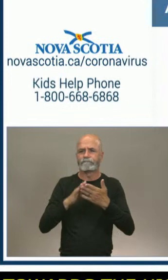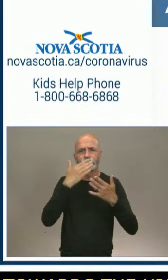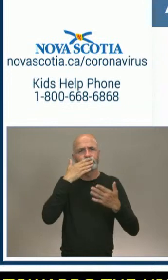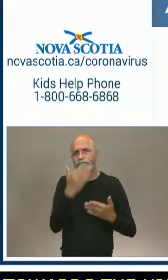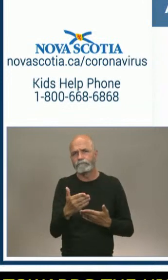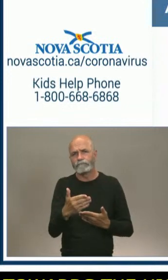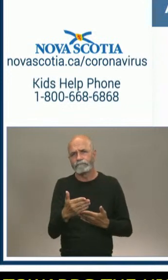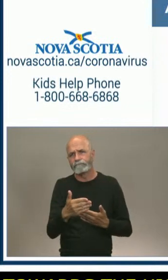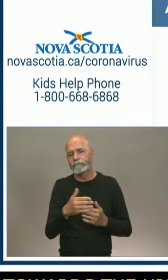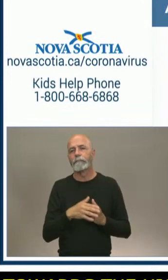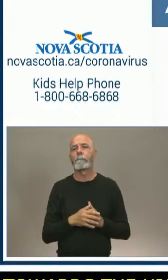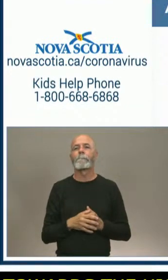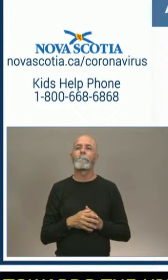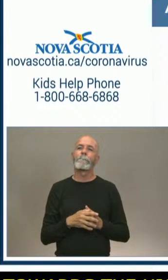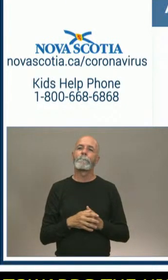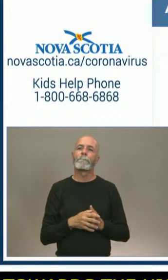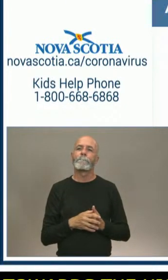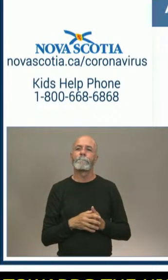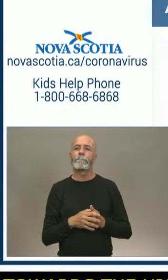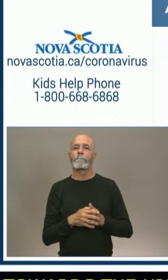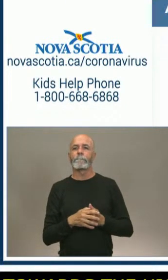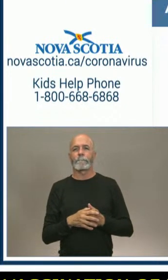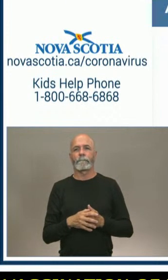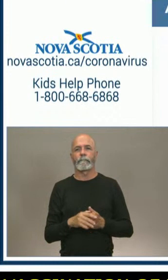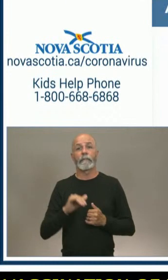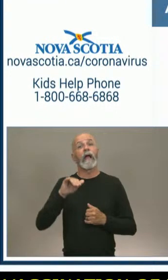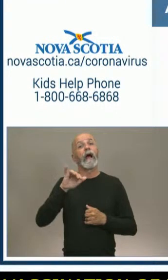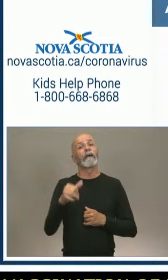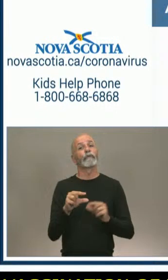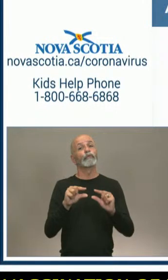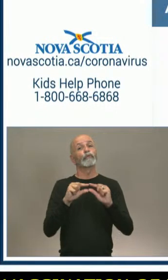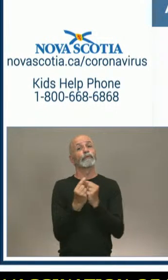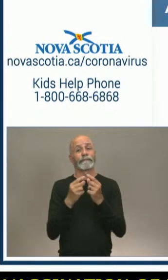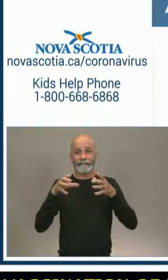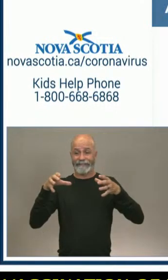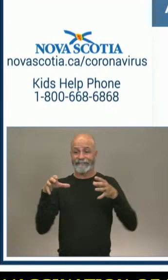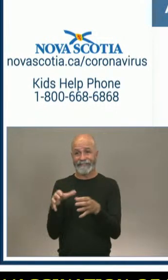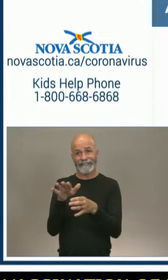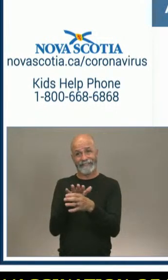with the category in between those that I